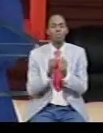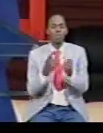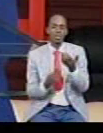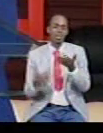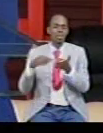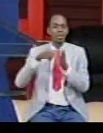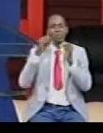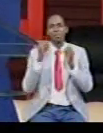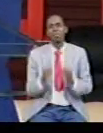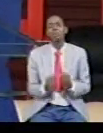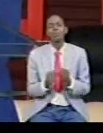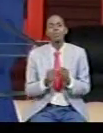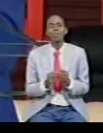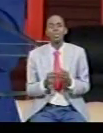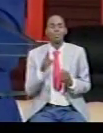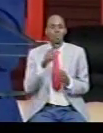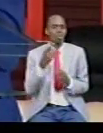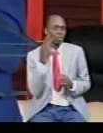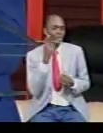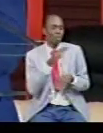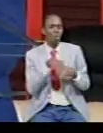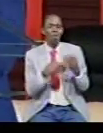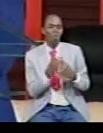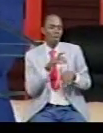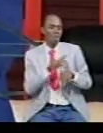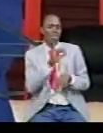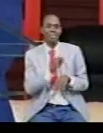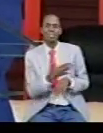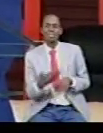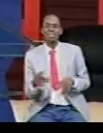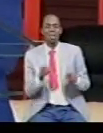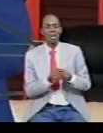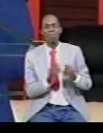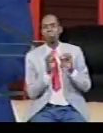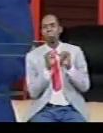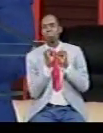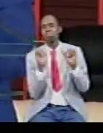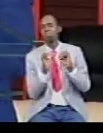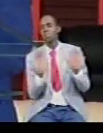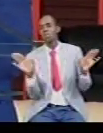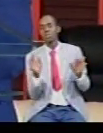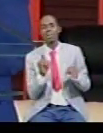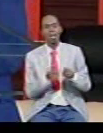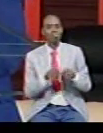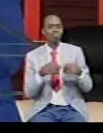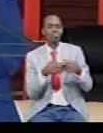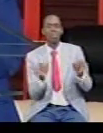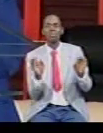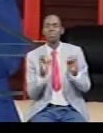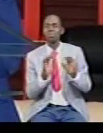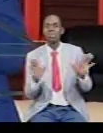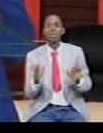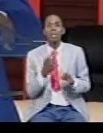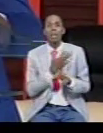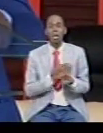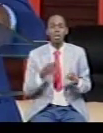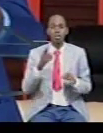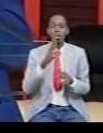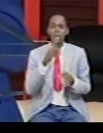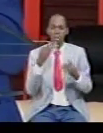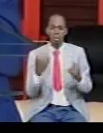count earthly gain as loss. You contend earnestly by grace and love. And you conquer